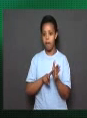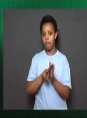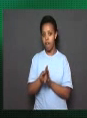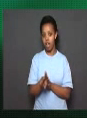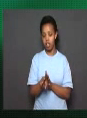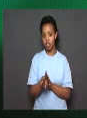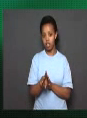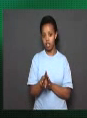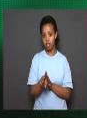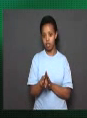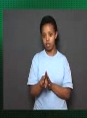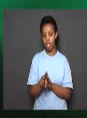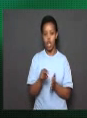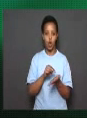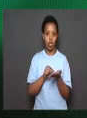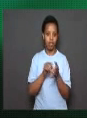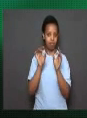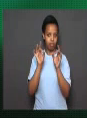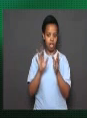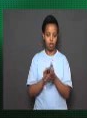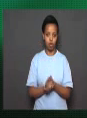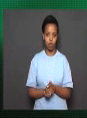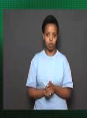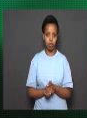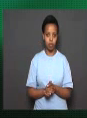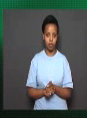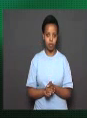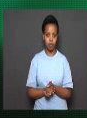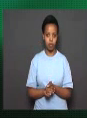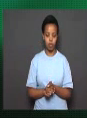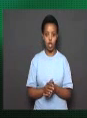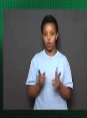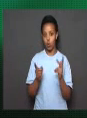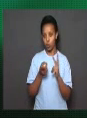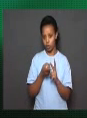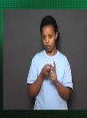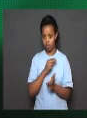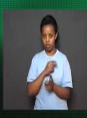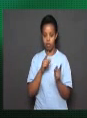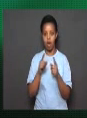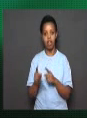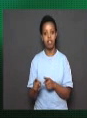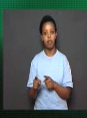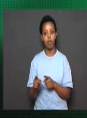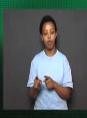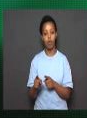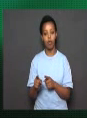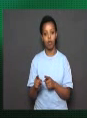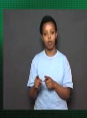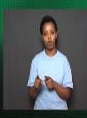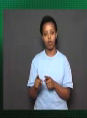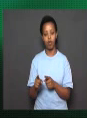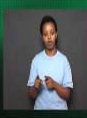viruses do not have a nucleus. The third characteristic is that